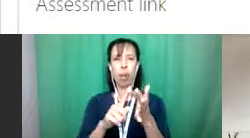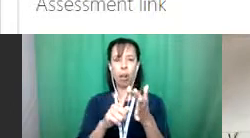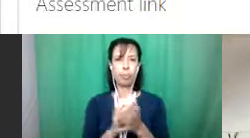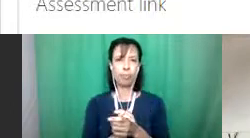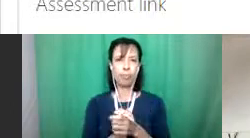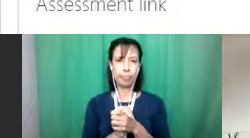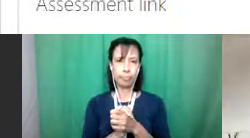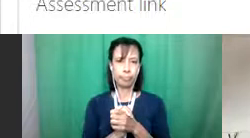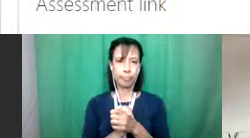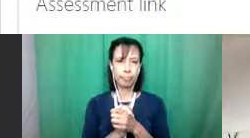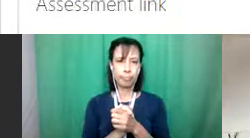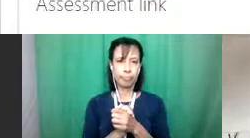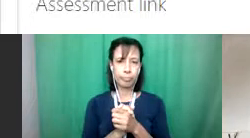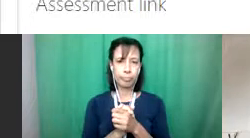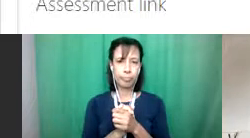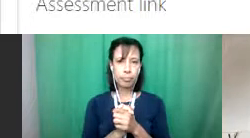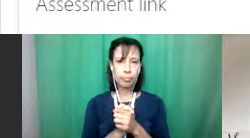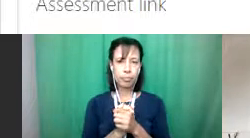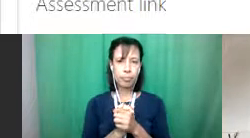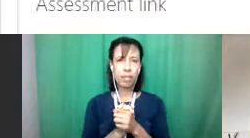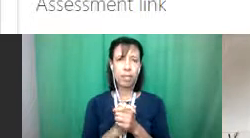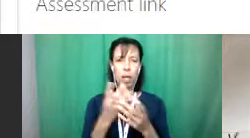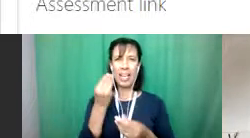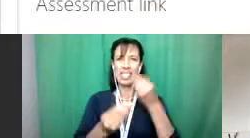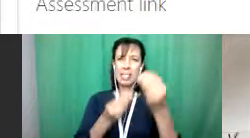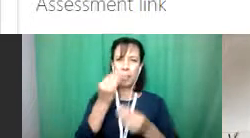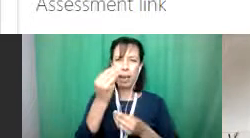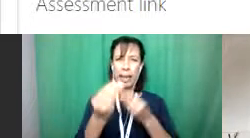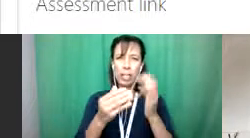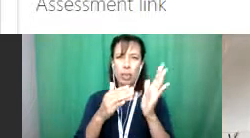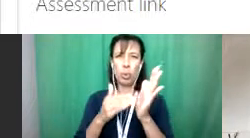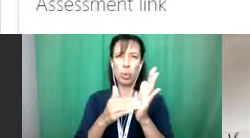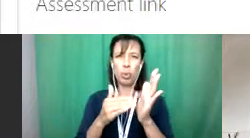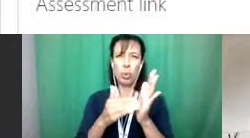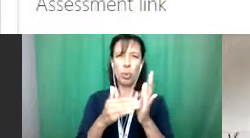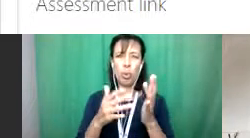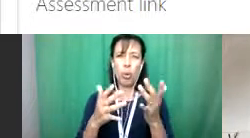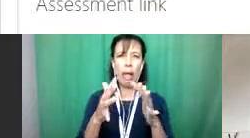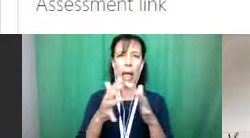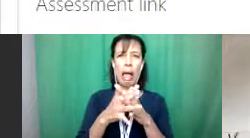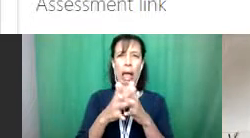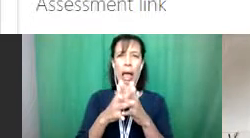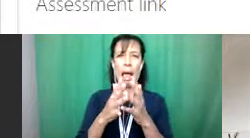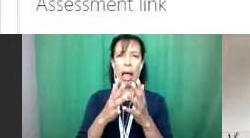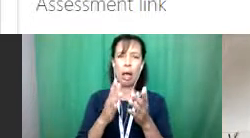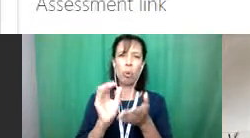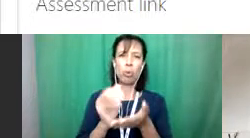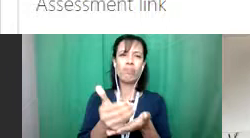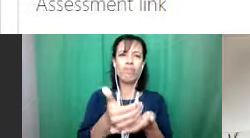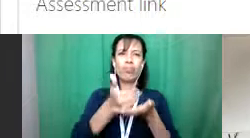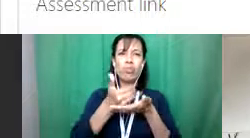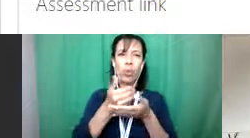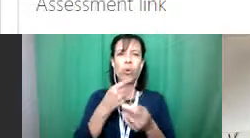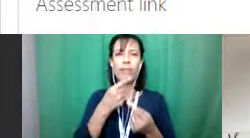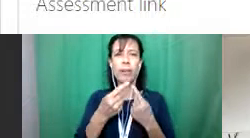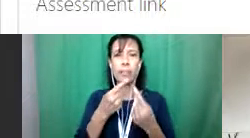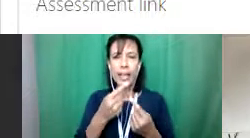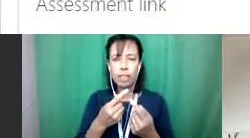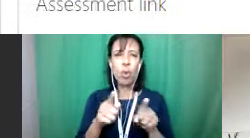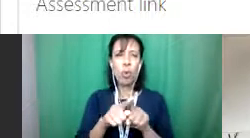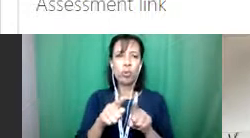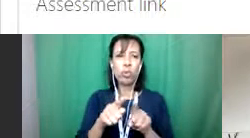you a little bit about how Moodle stores the information and what things that you can find when you go on